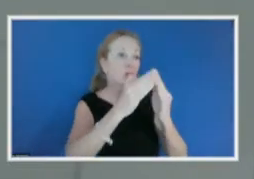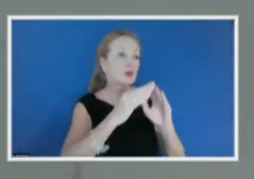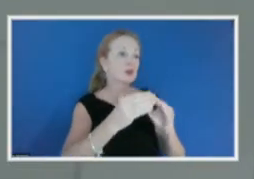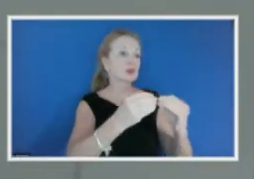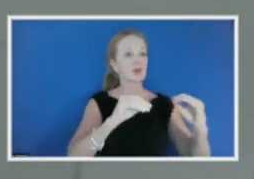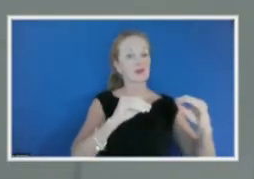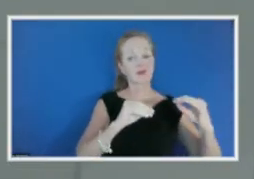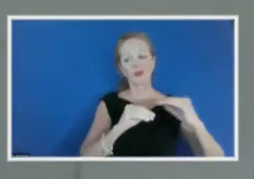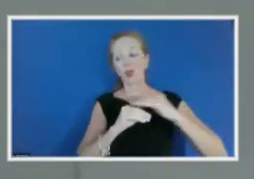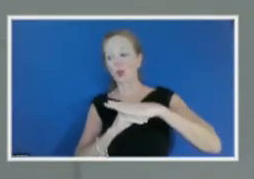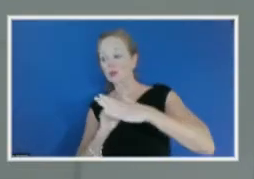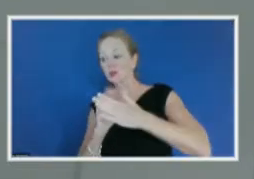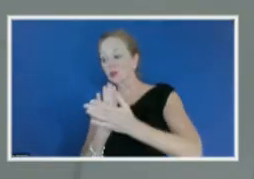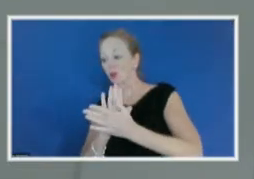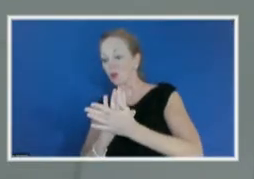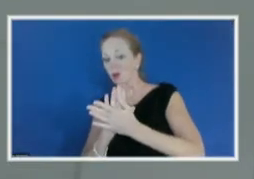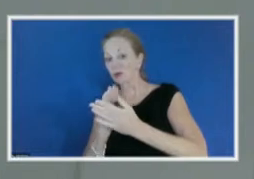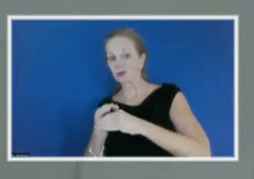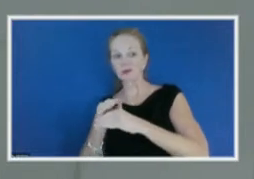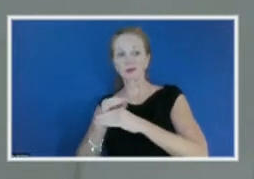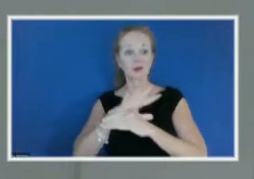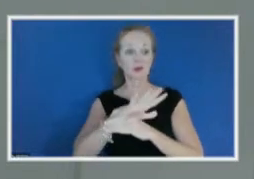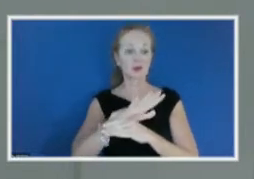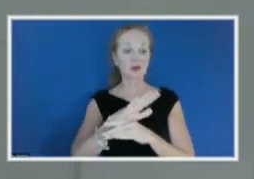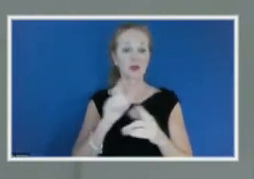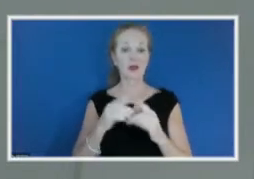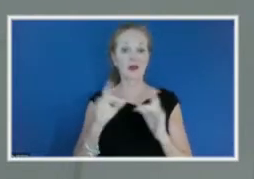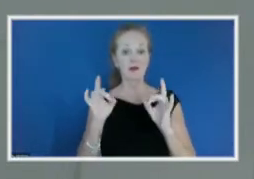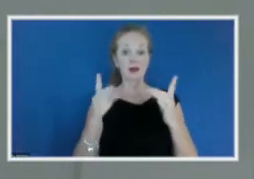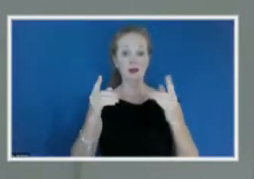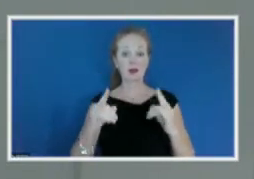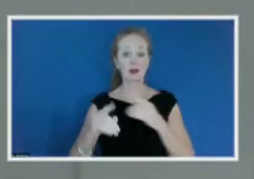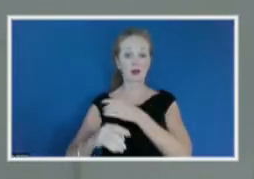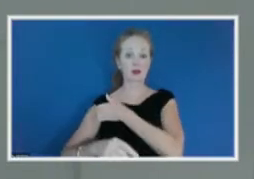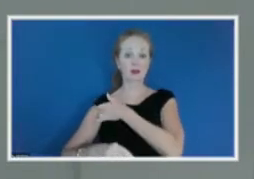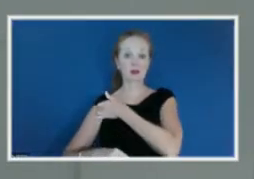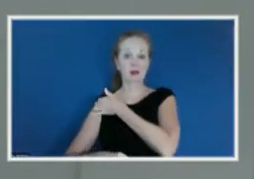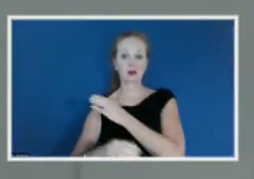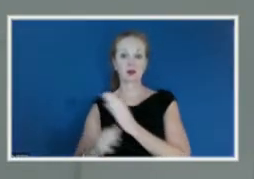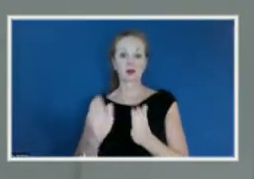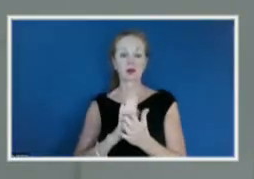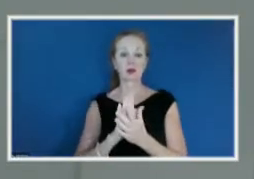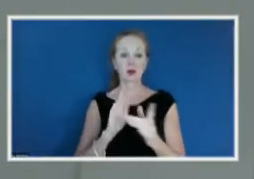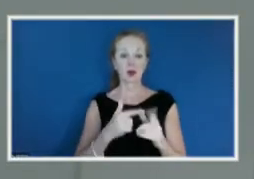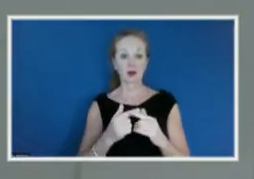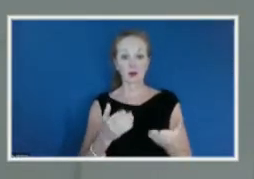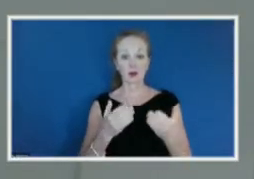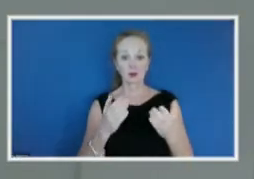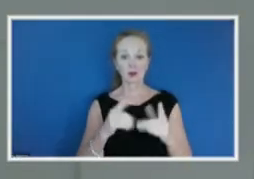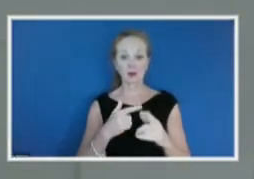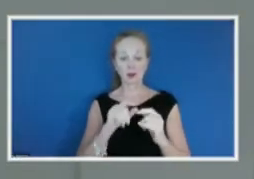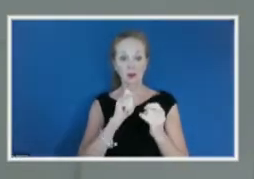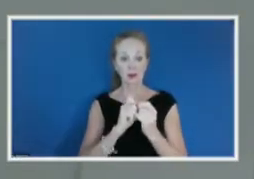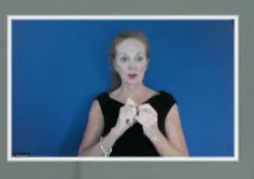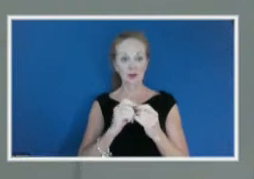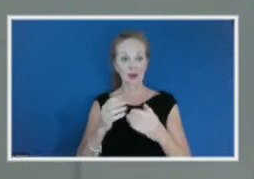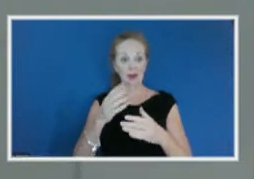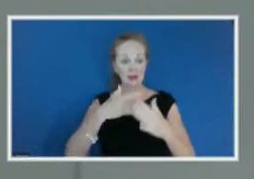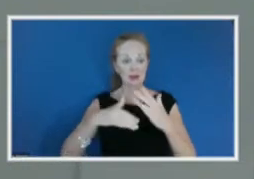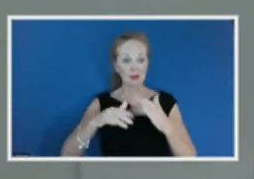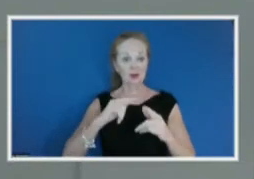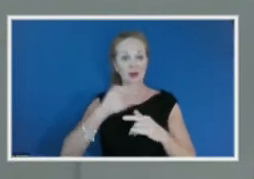versa. But dealing with violence, the violence that spills in and out of our schools can provide certain intergovernmental